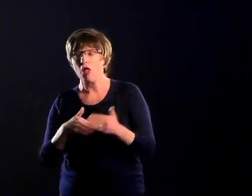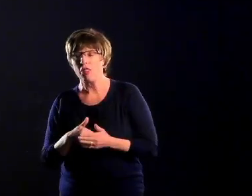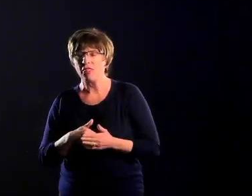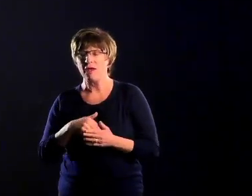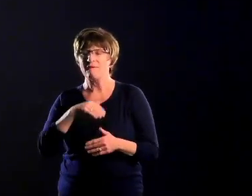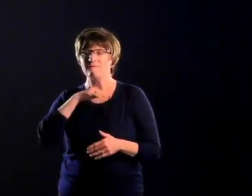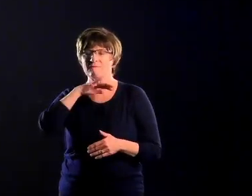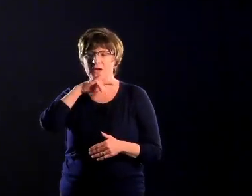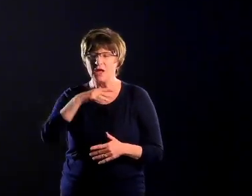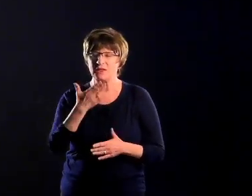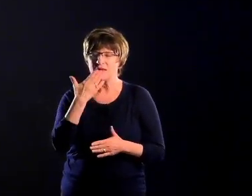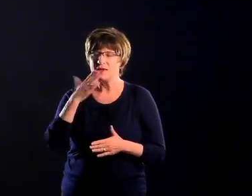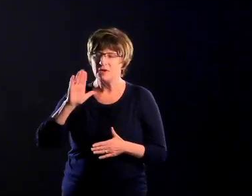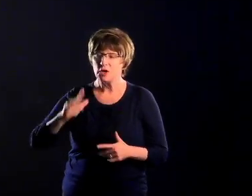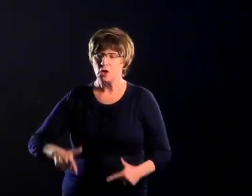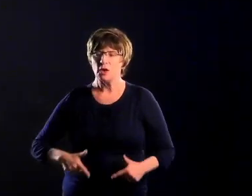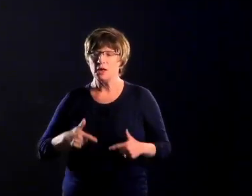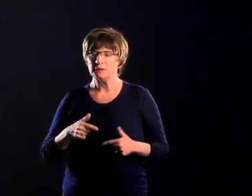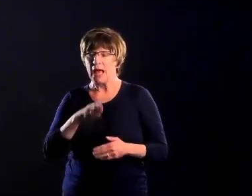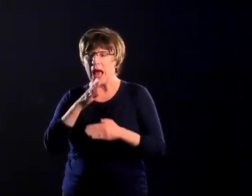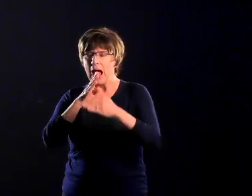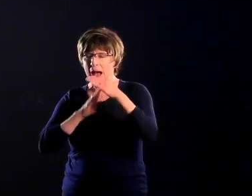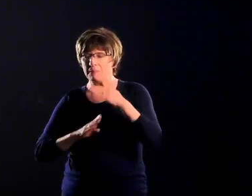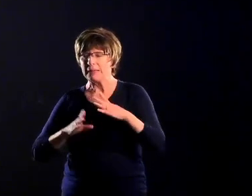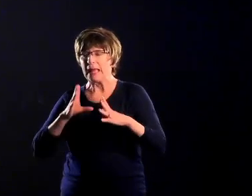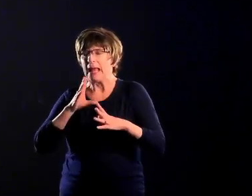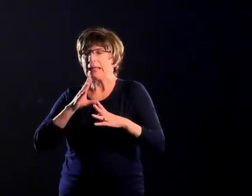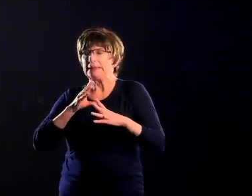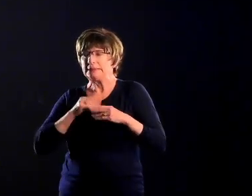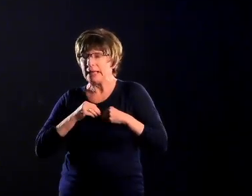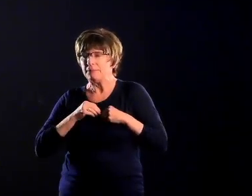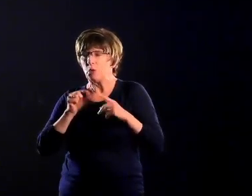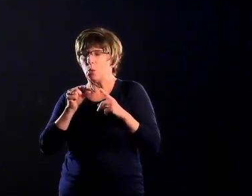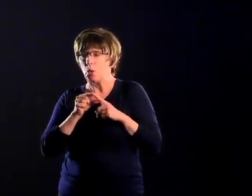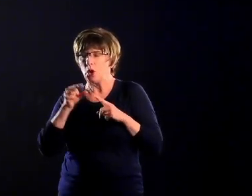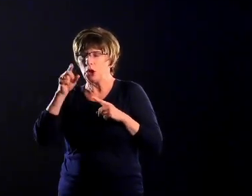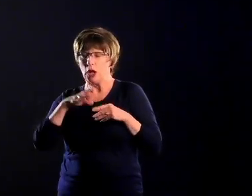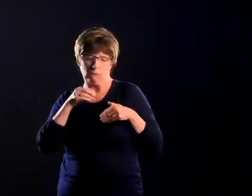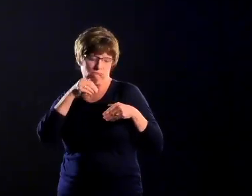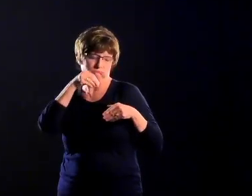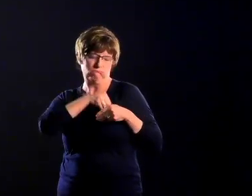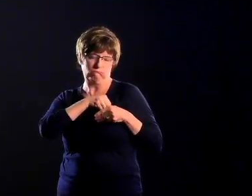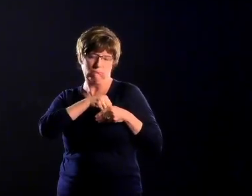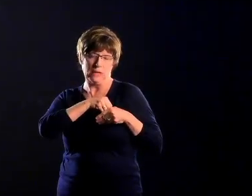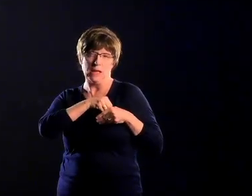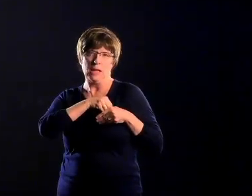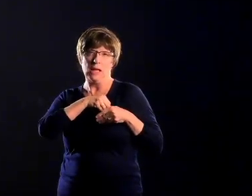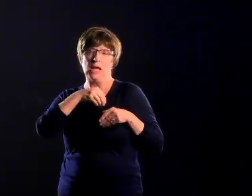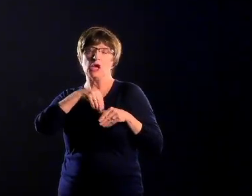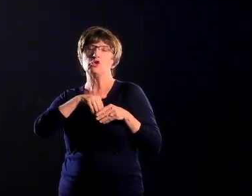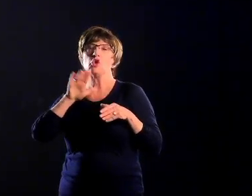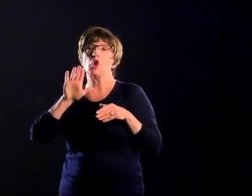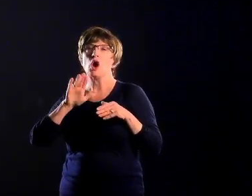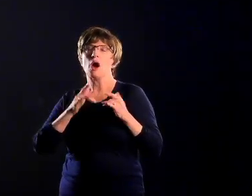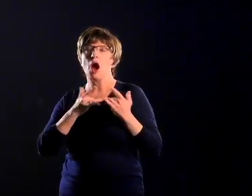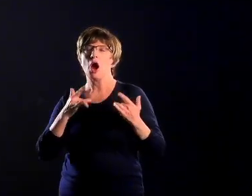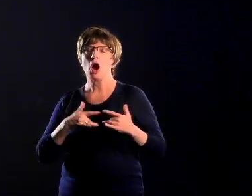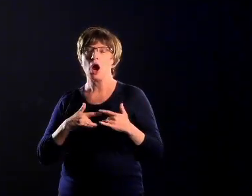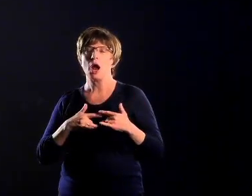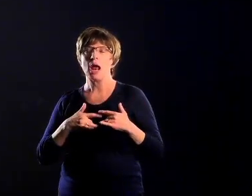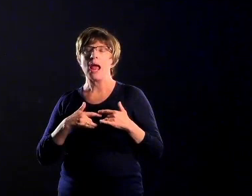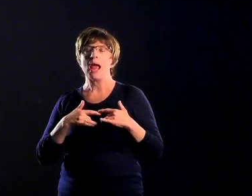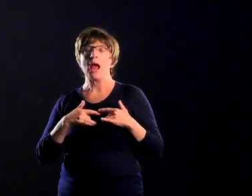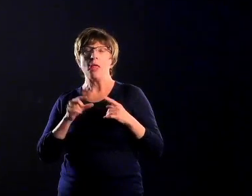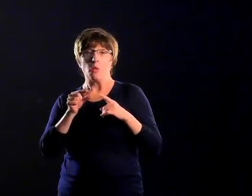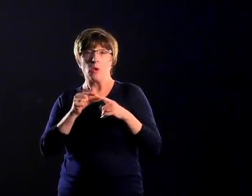humbly accept the word God has planted in your hearts. For it has the